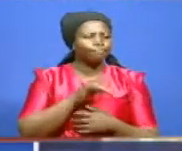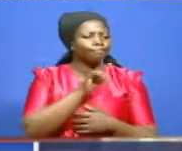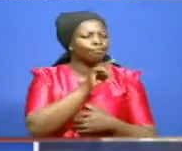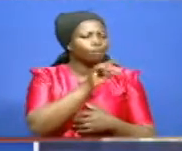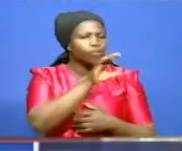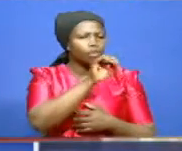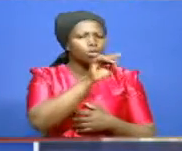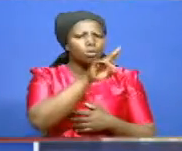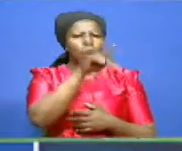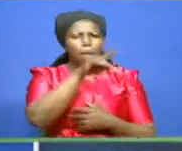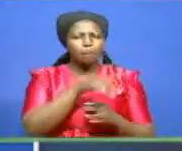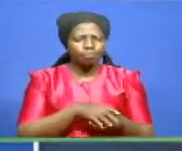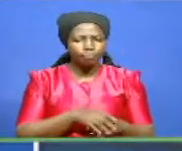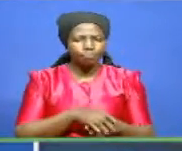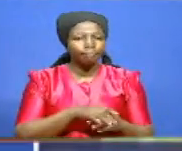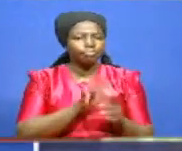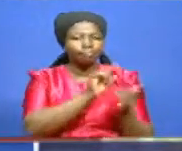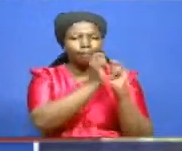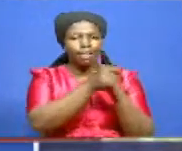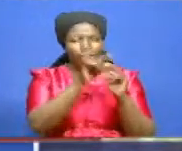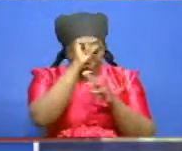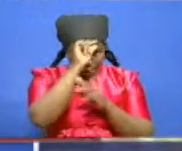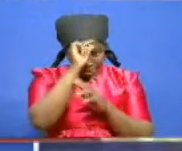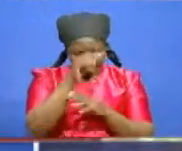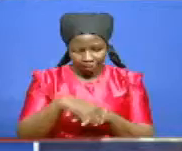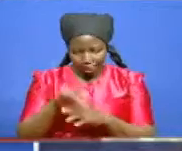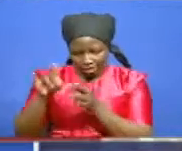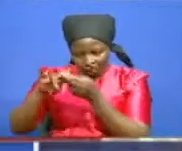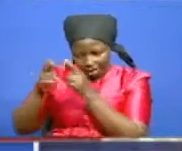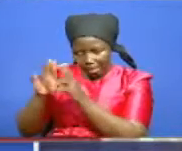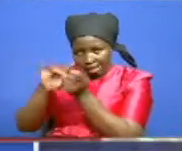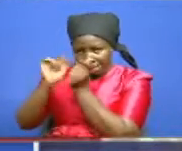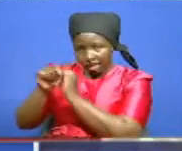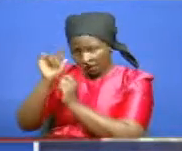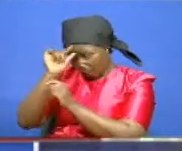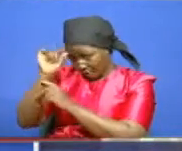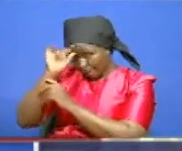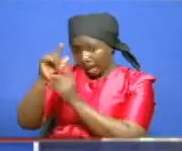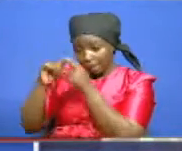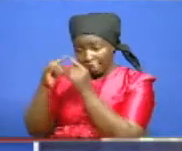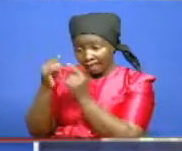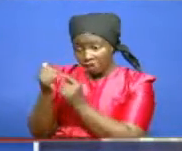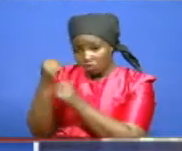The coup. It was in relation to the coup. Yes. A few years you come to the